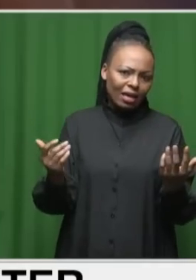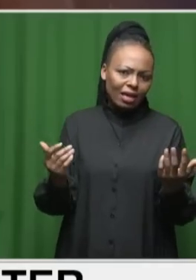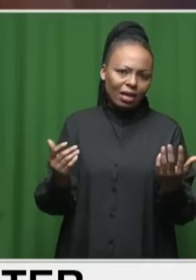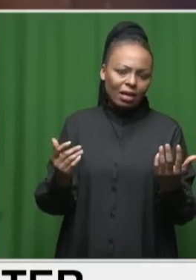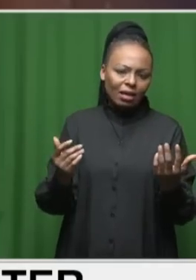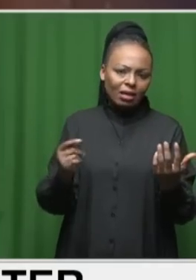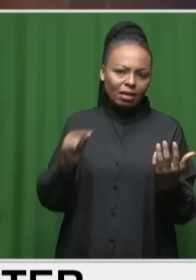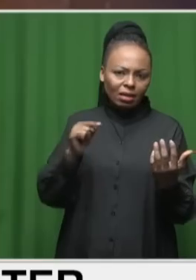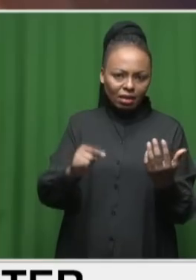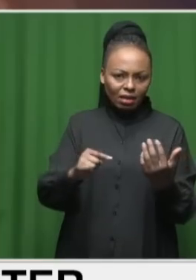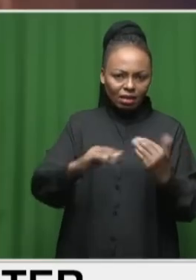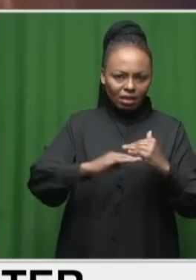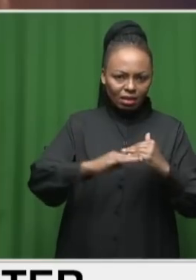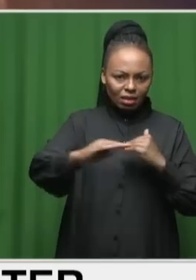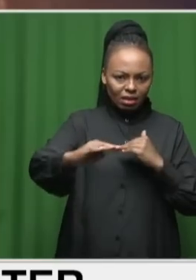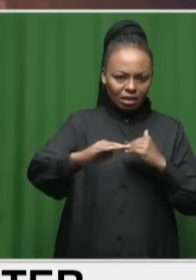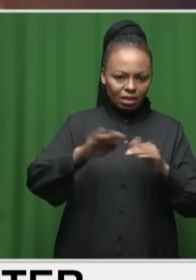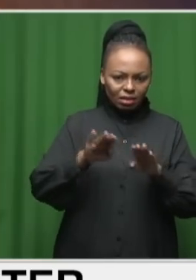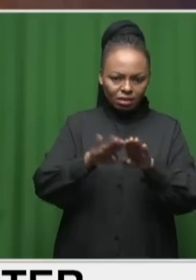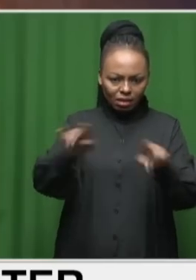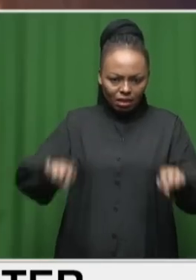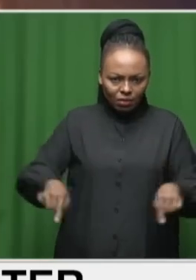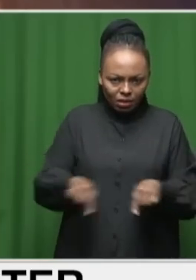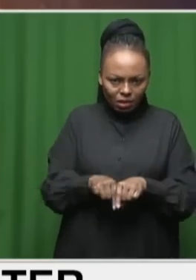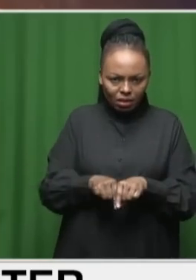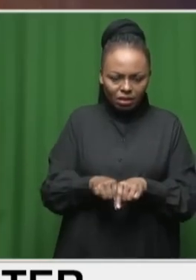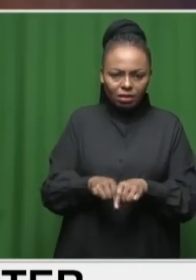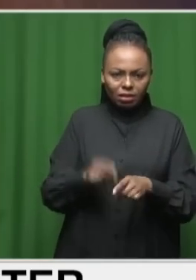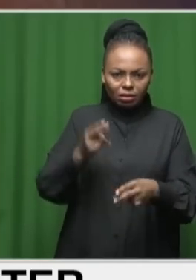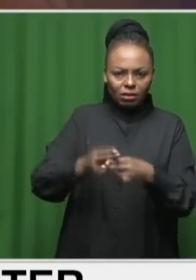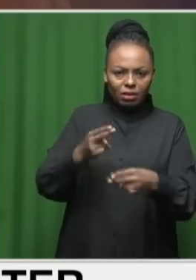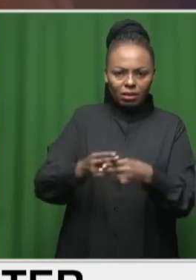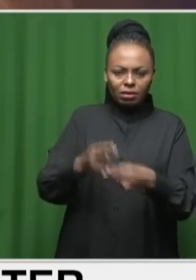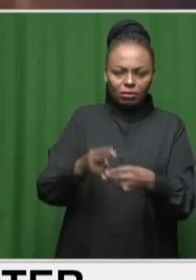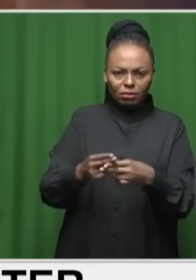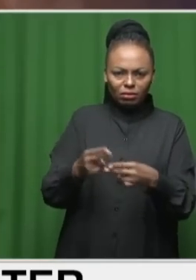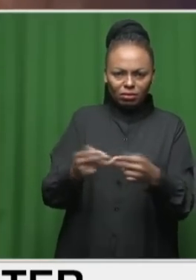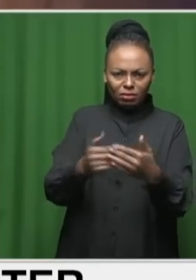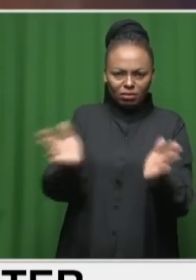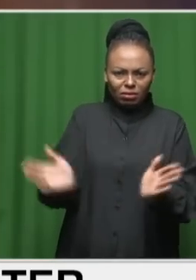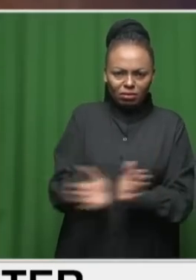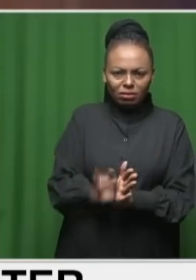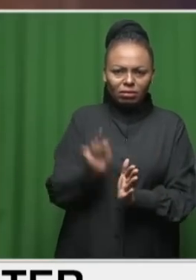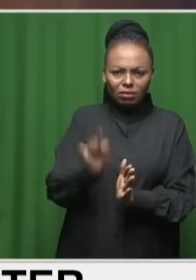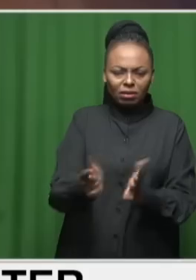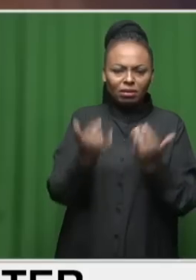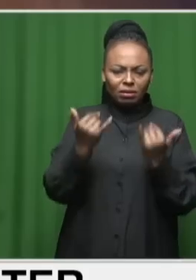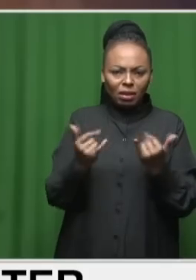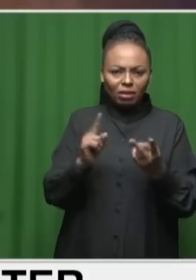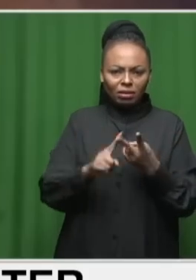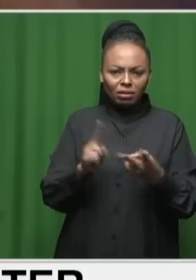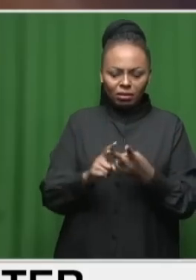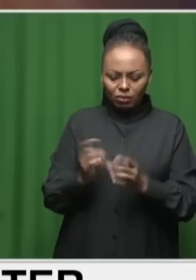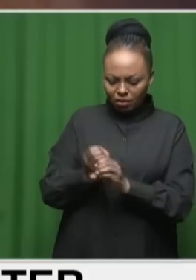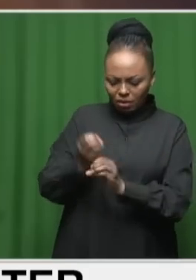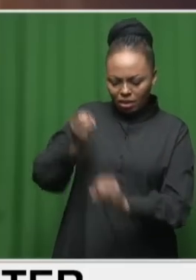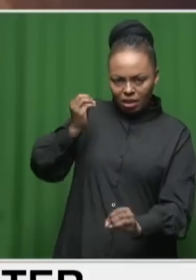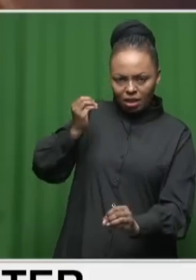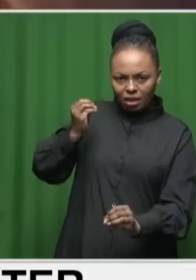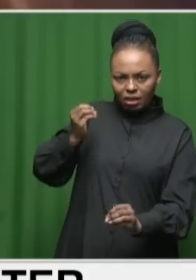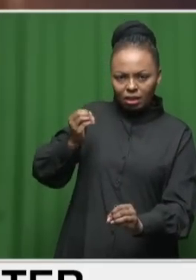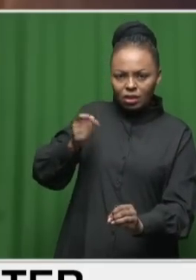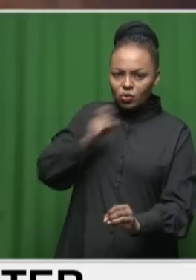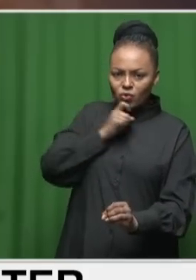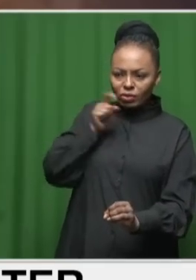toilet pots in the prison, and prisoners break them and use the shards as weapons. And so the guards